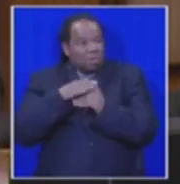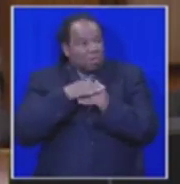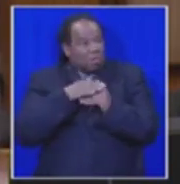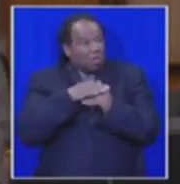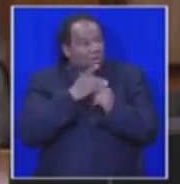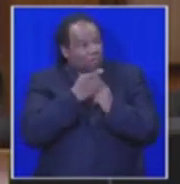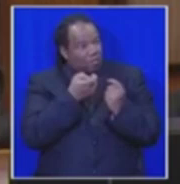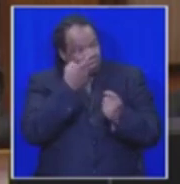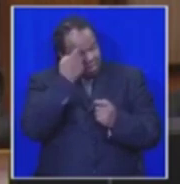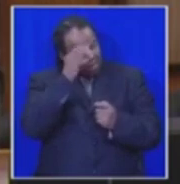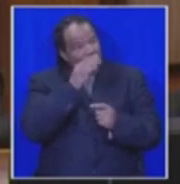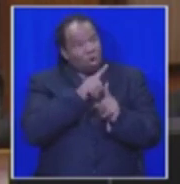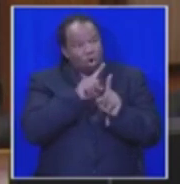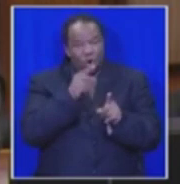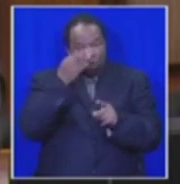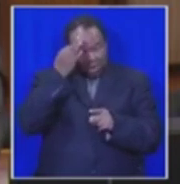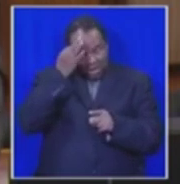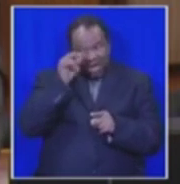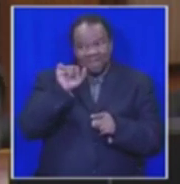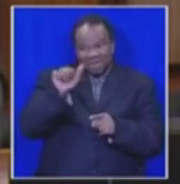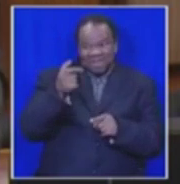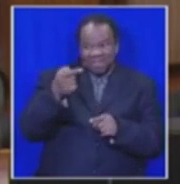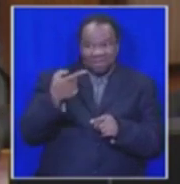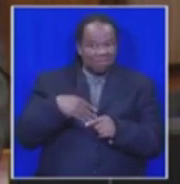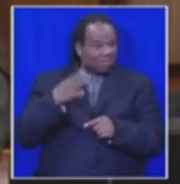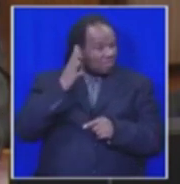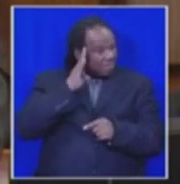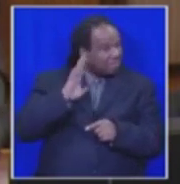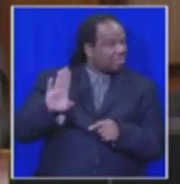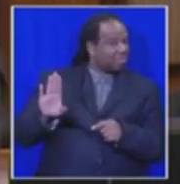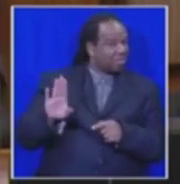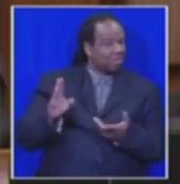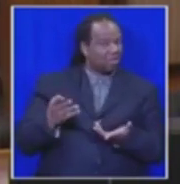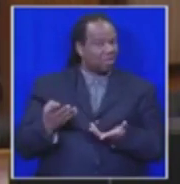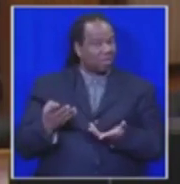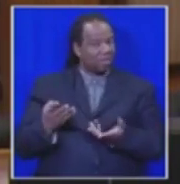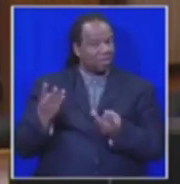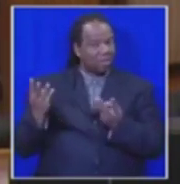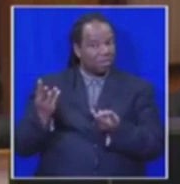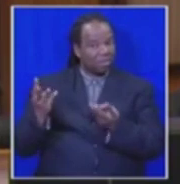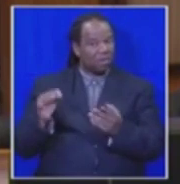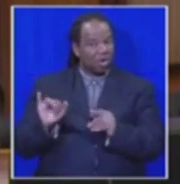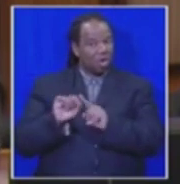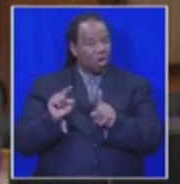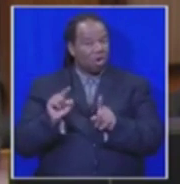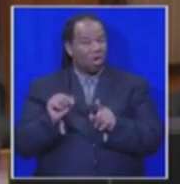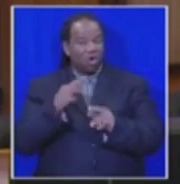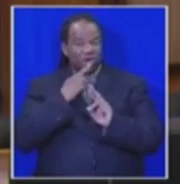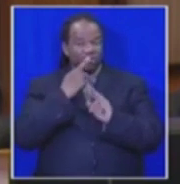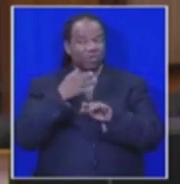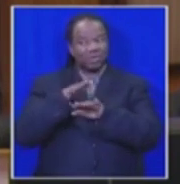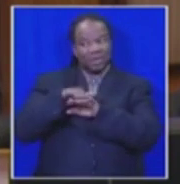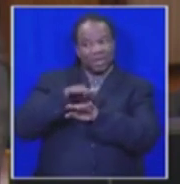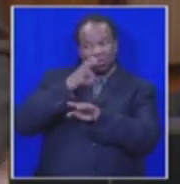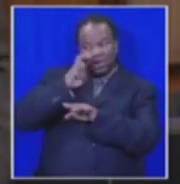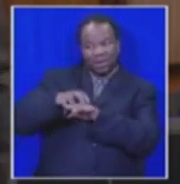the government turning a deaf ear towards these masses and respond too late to their demands?